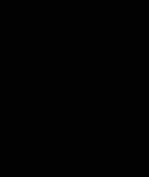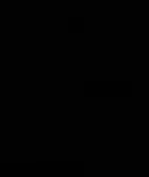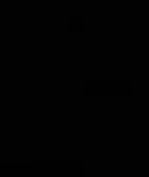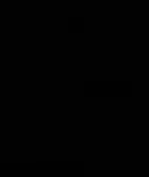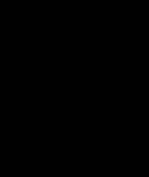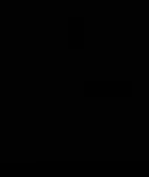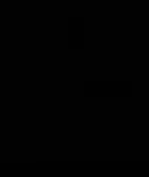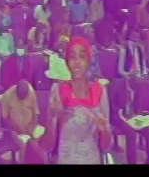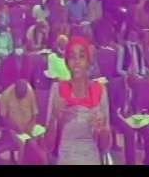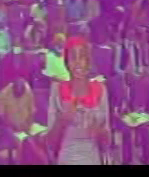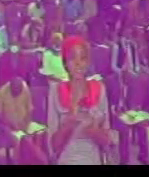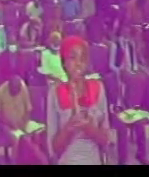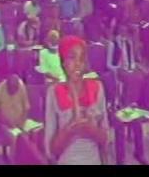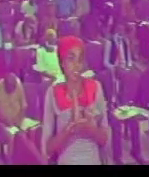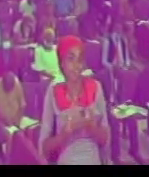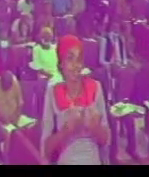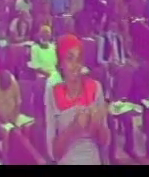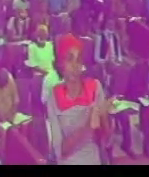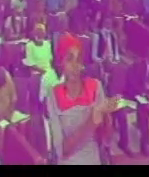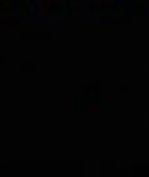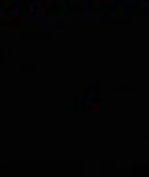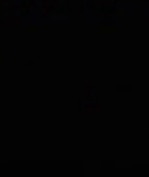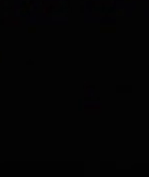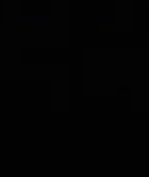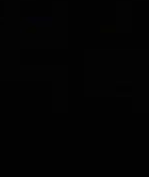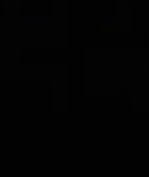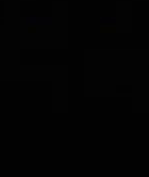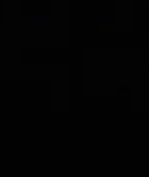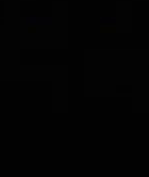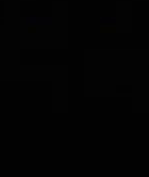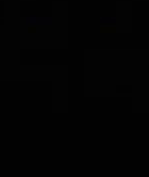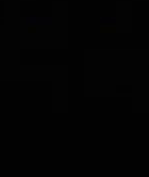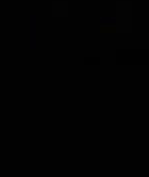God. They cannot praise God in